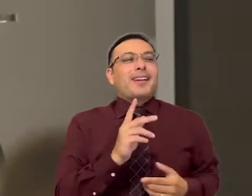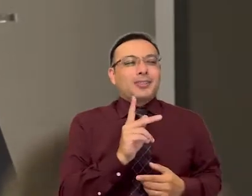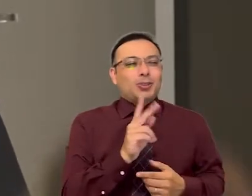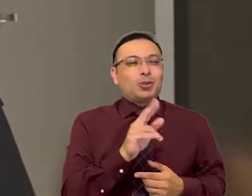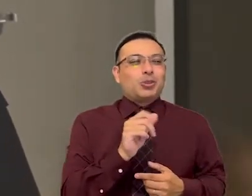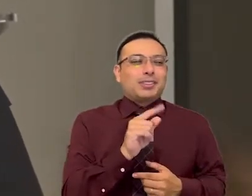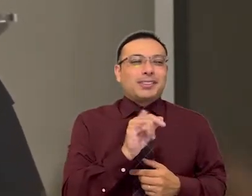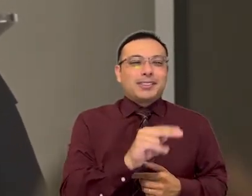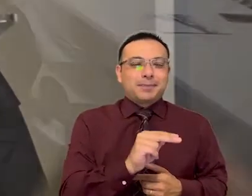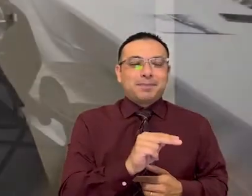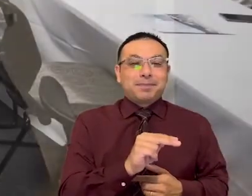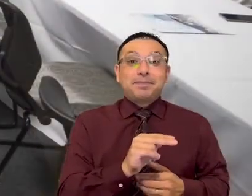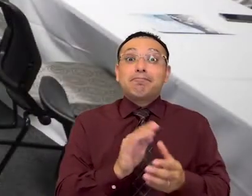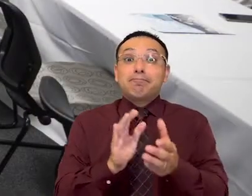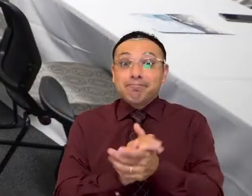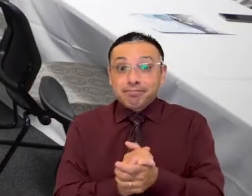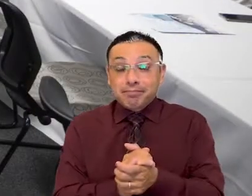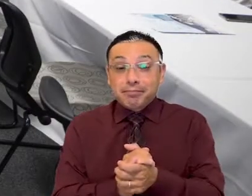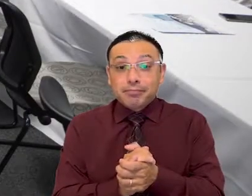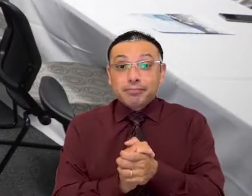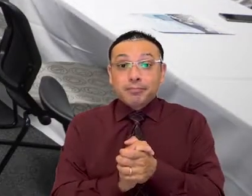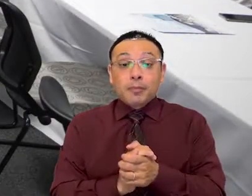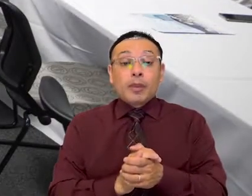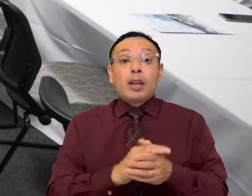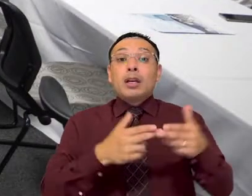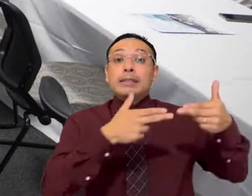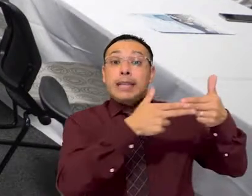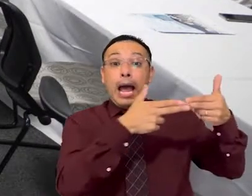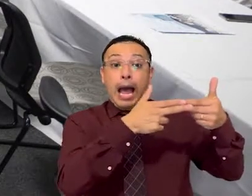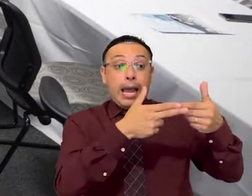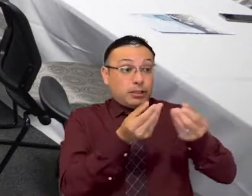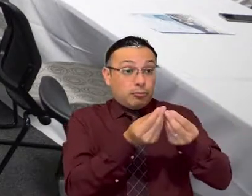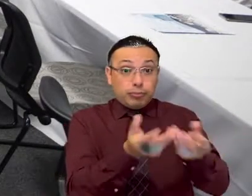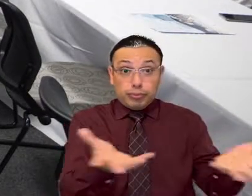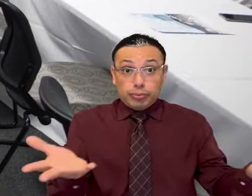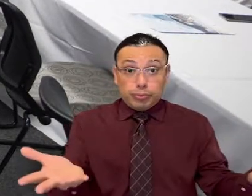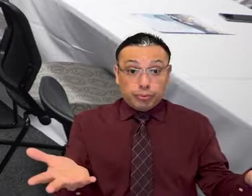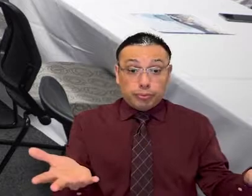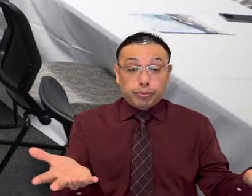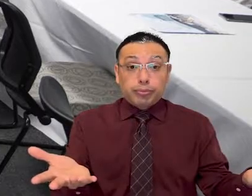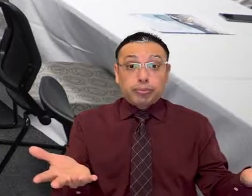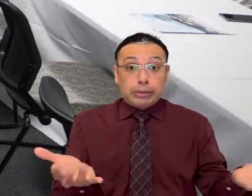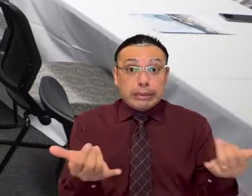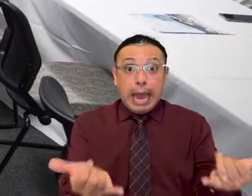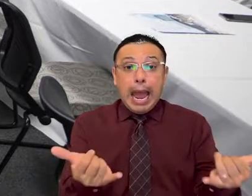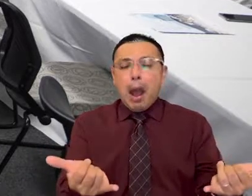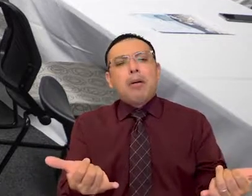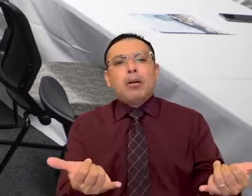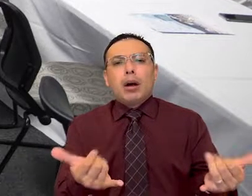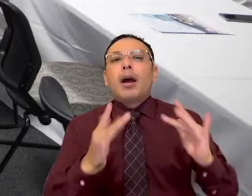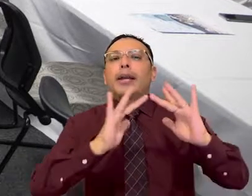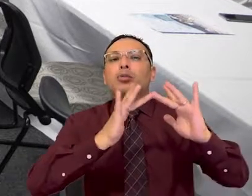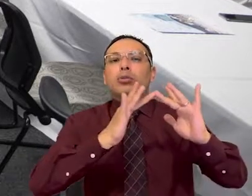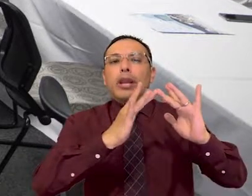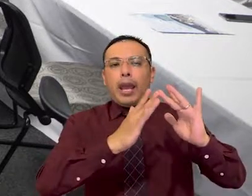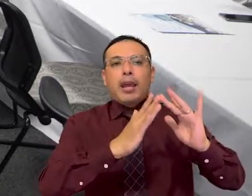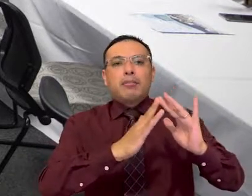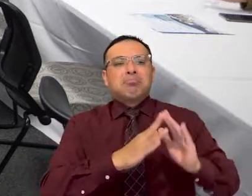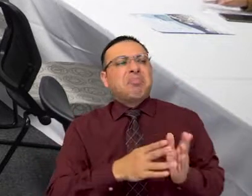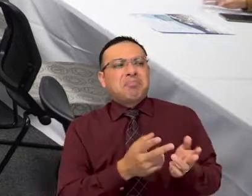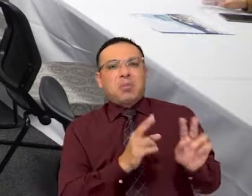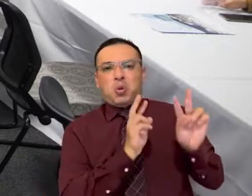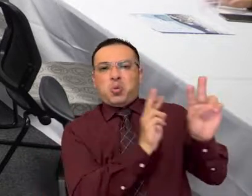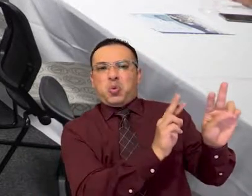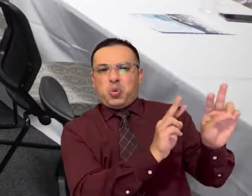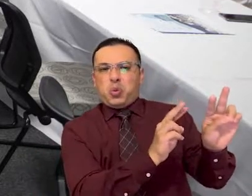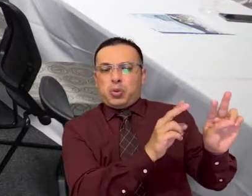I think we don't have copies of the slides available, but we will be posting this all online. So it'll be on the website. Yeah. We